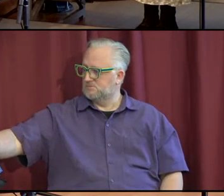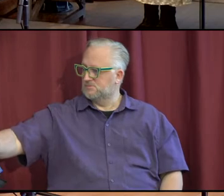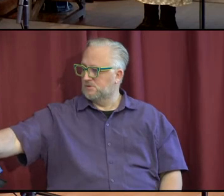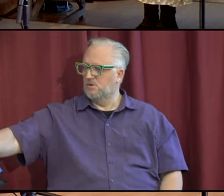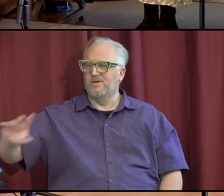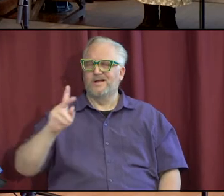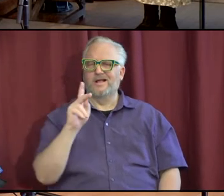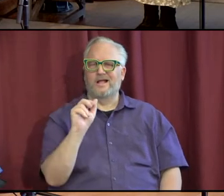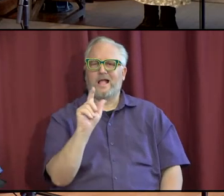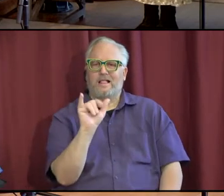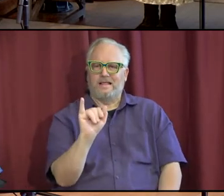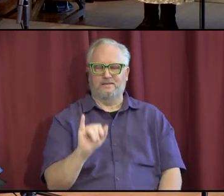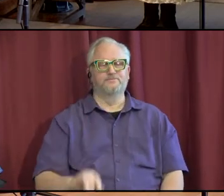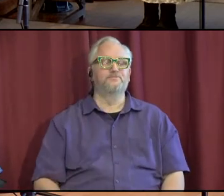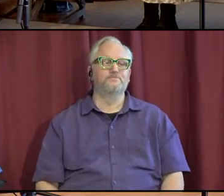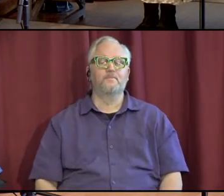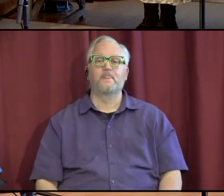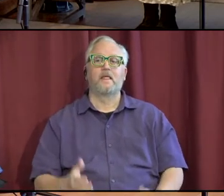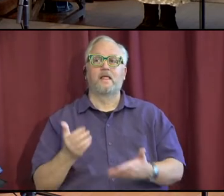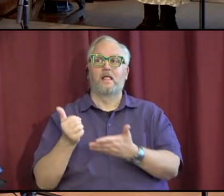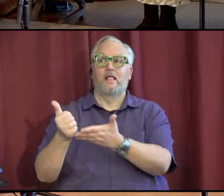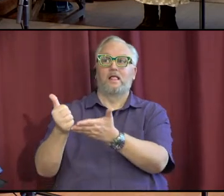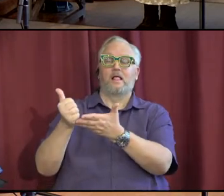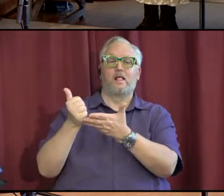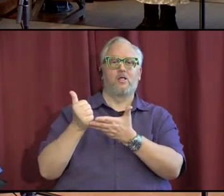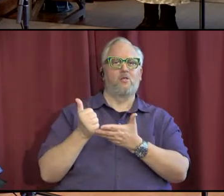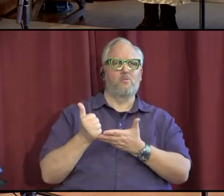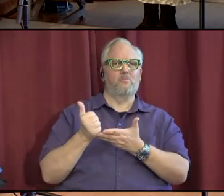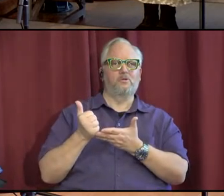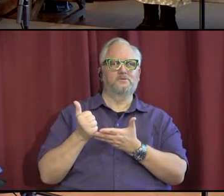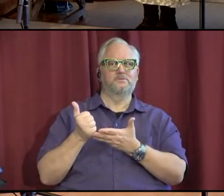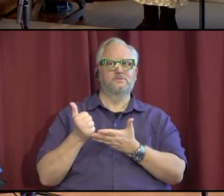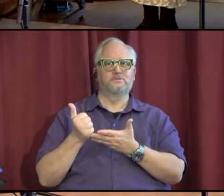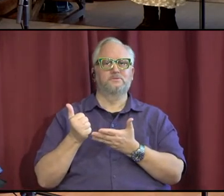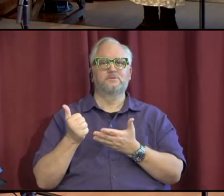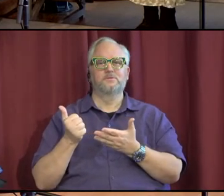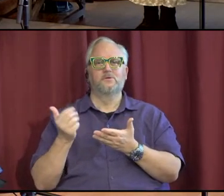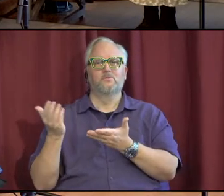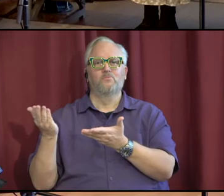Help us bring darkness into the light.